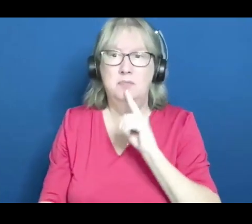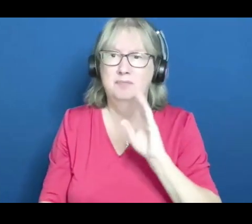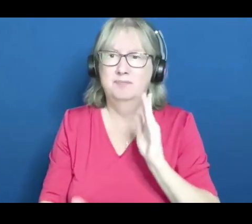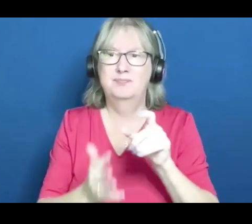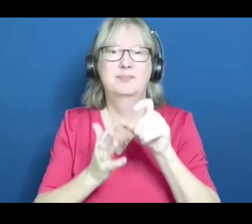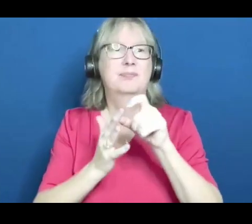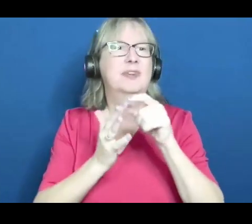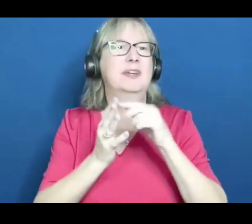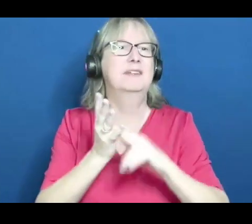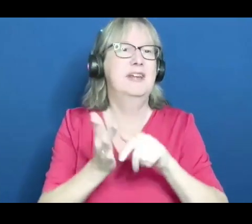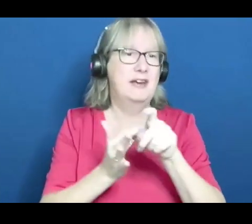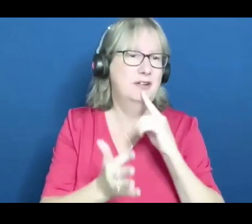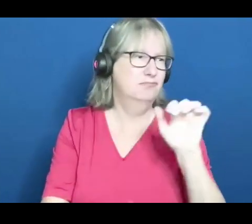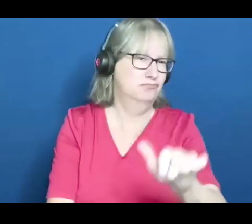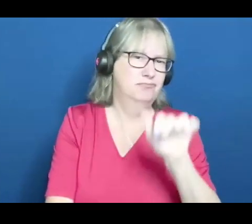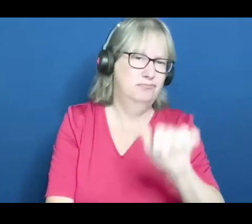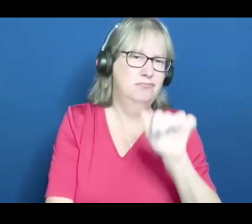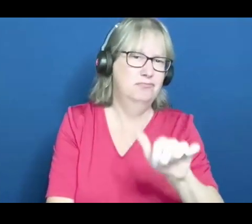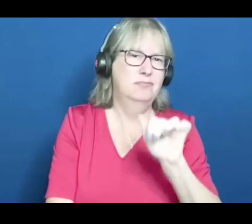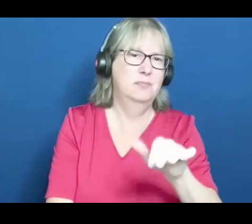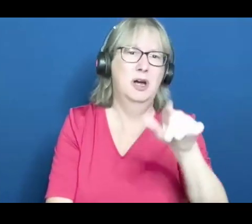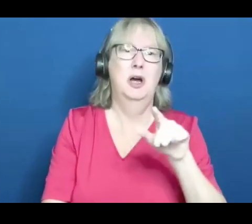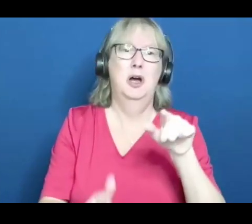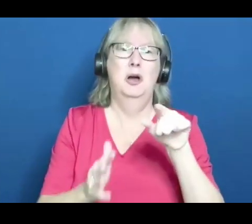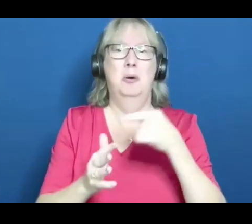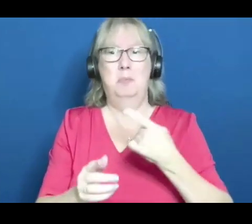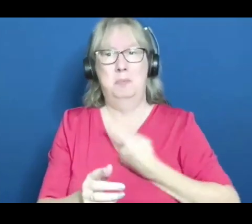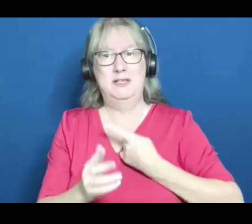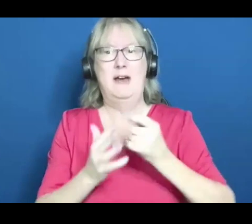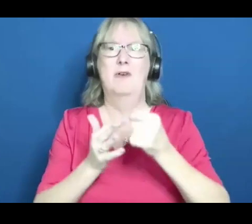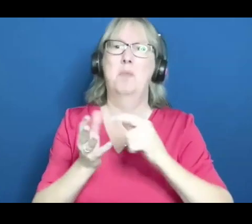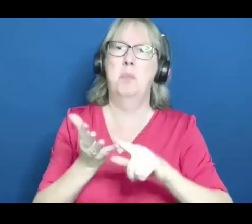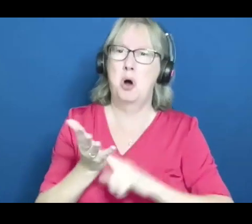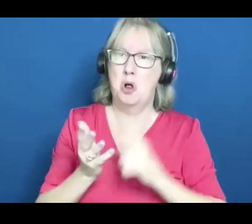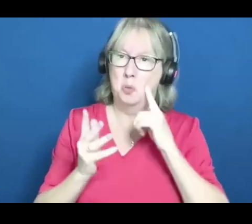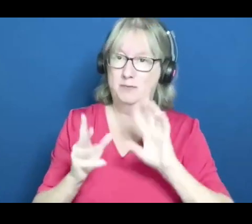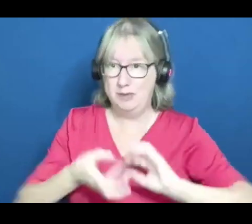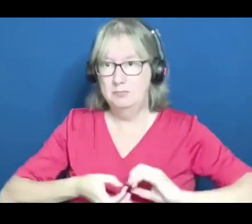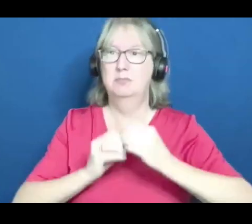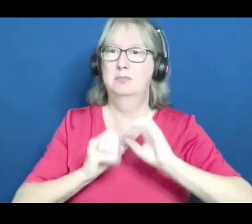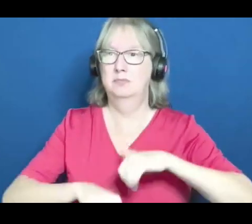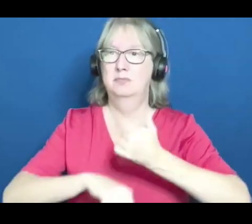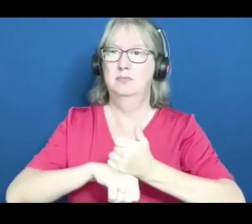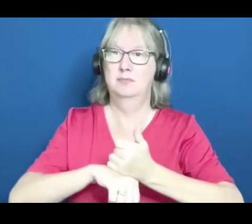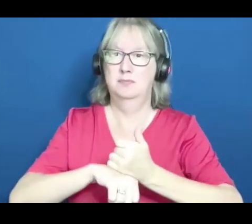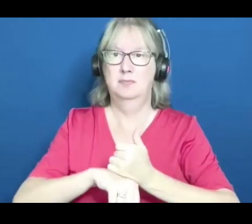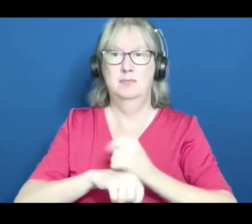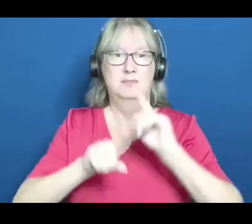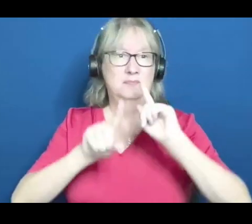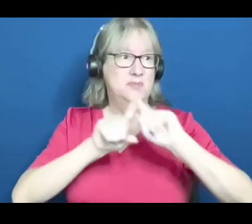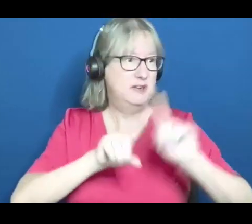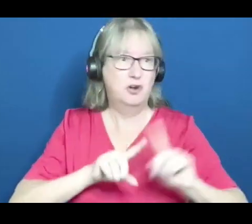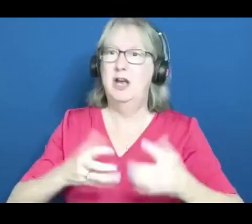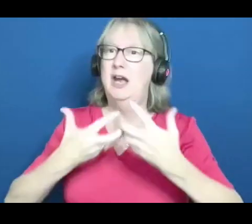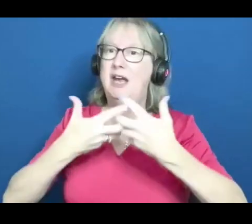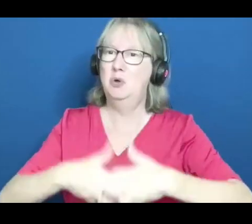So yeah, so like we said, Paul's been working with us quite closely on all the different types of equipment and different scenarios that can be used for.